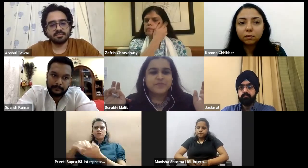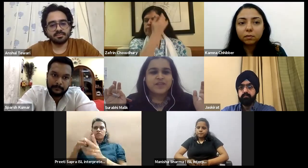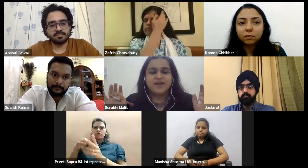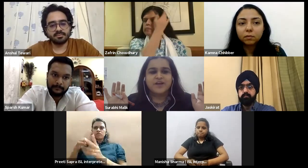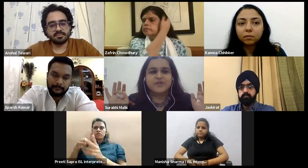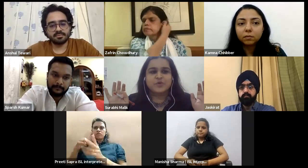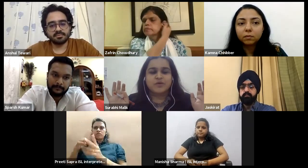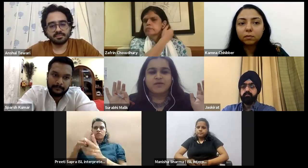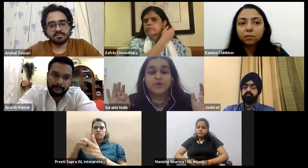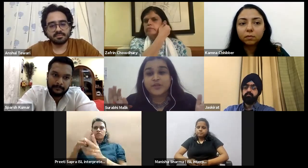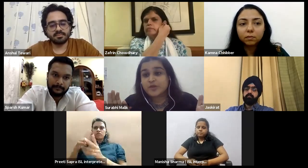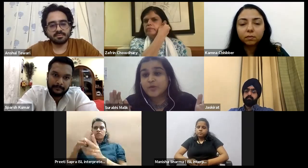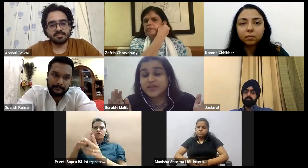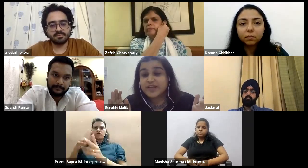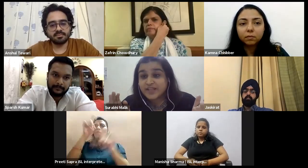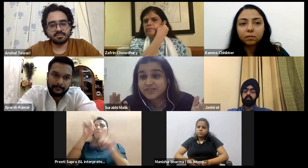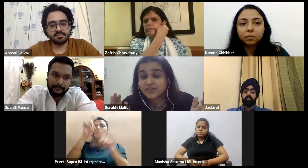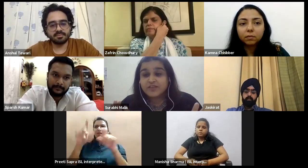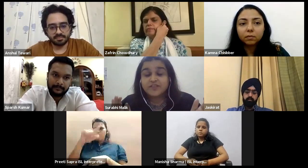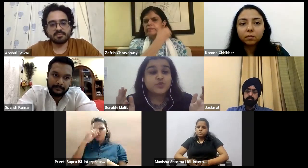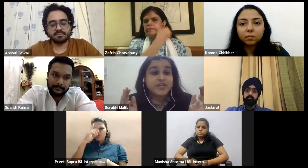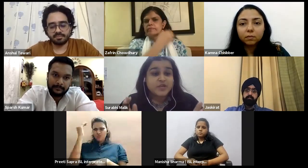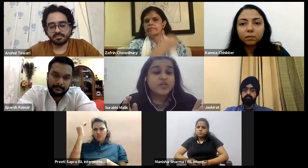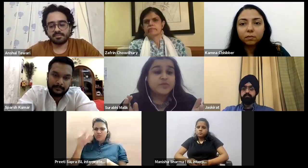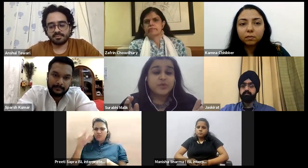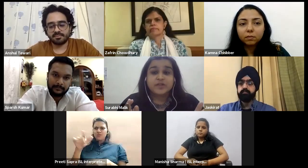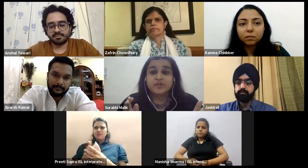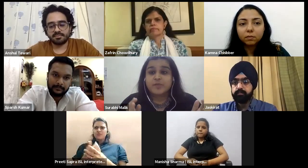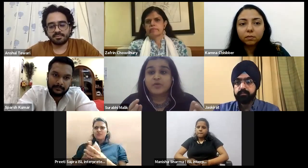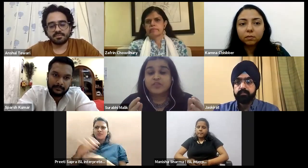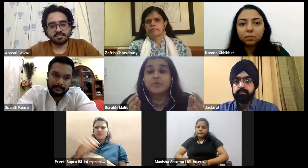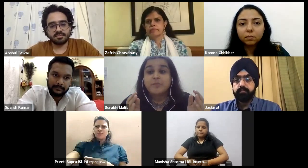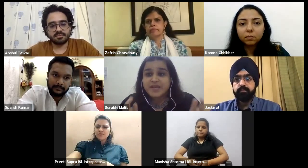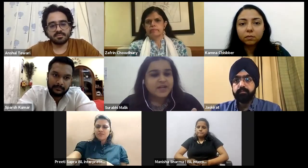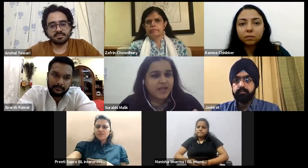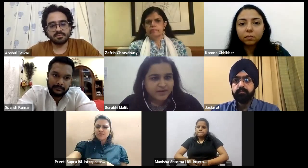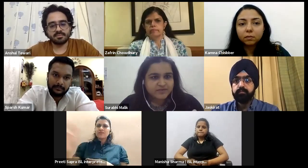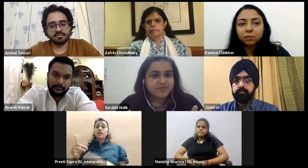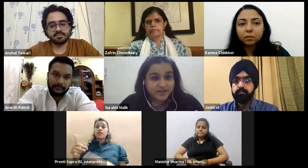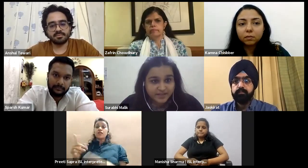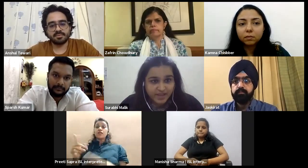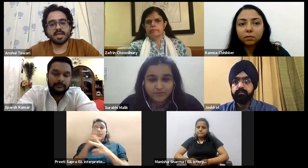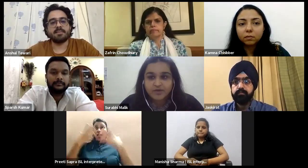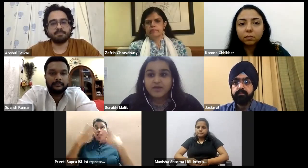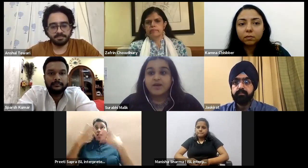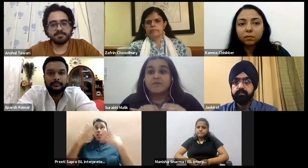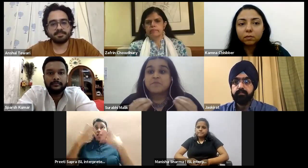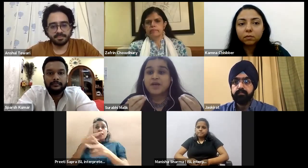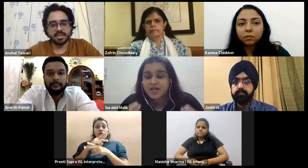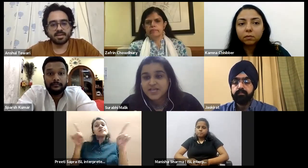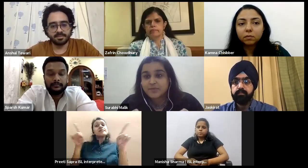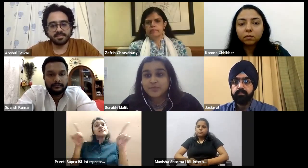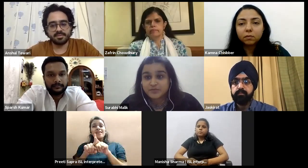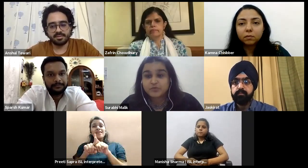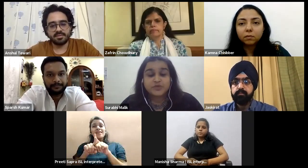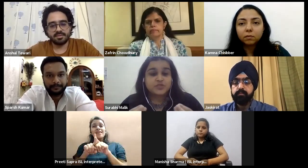very, particular about their health. They should equally be particular about the media diet that they have.